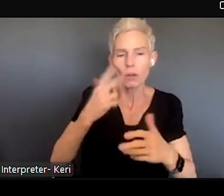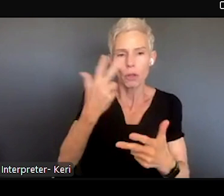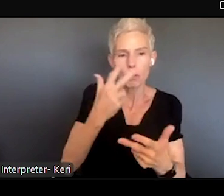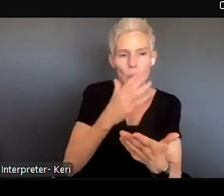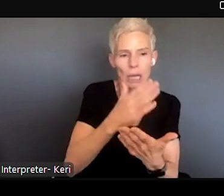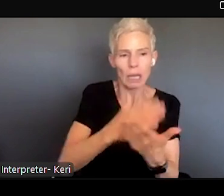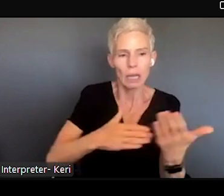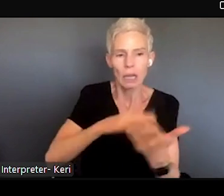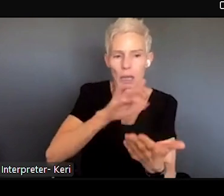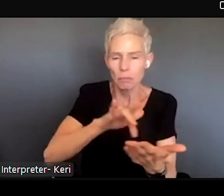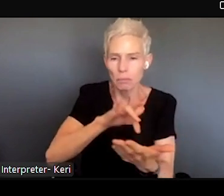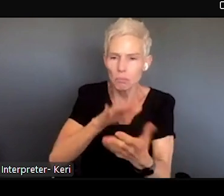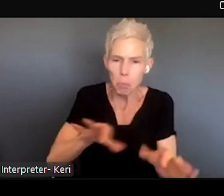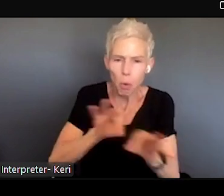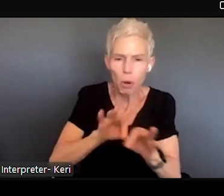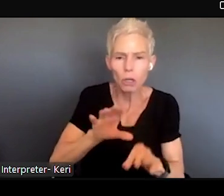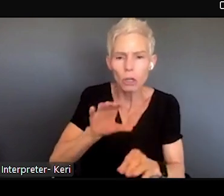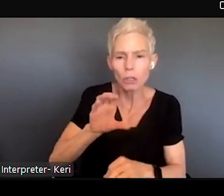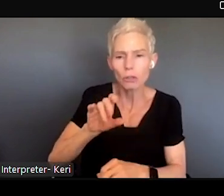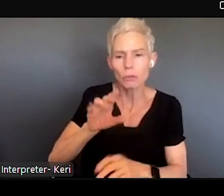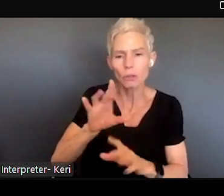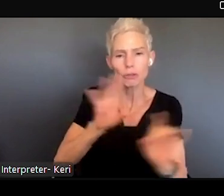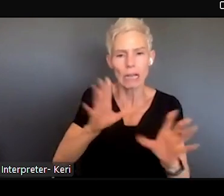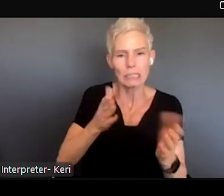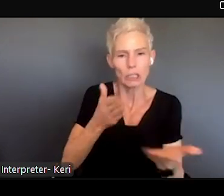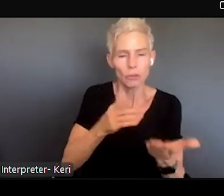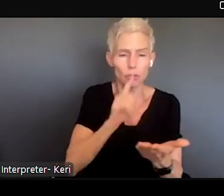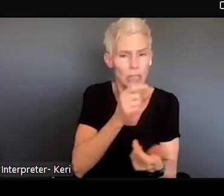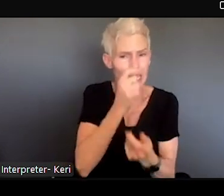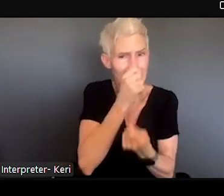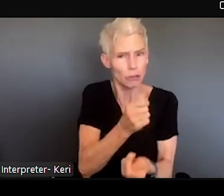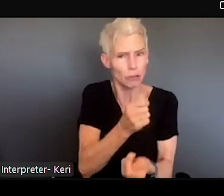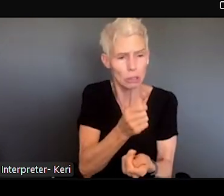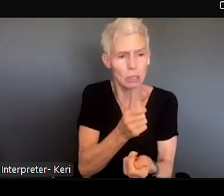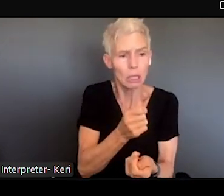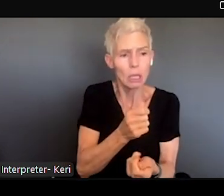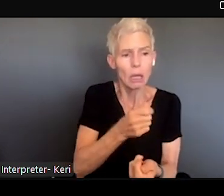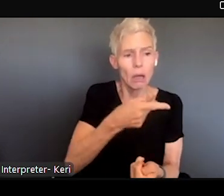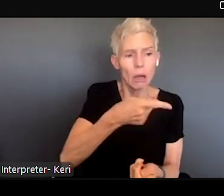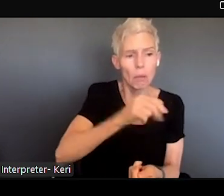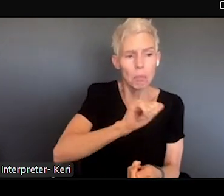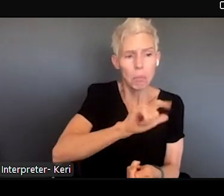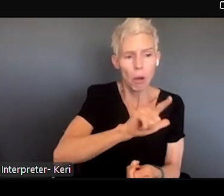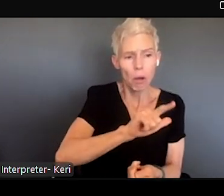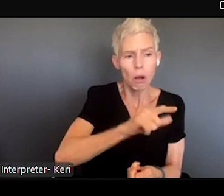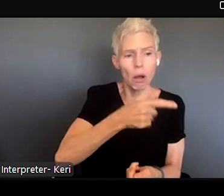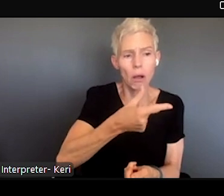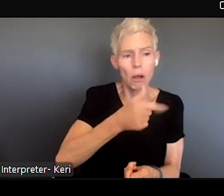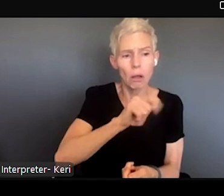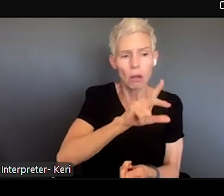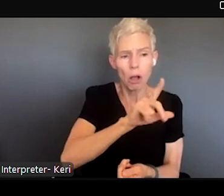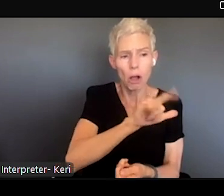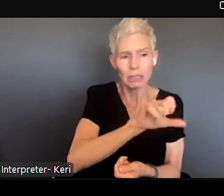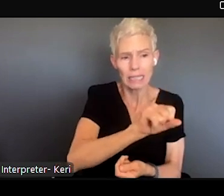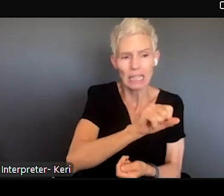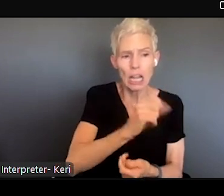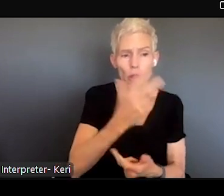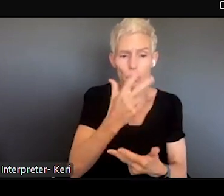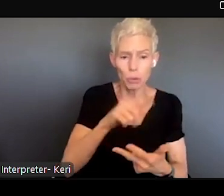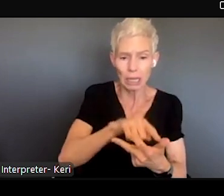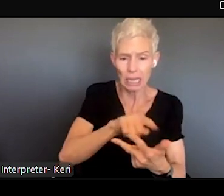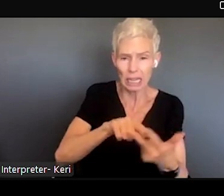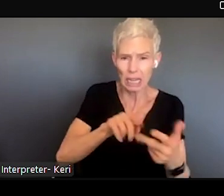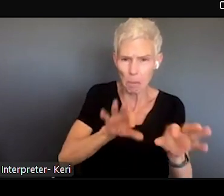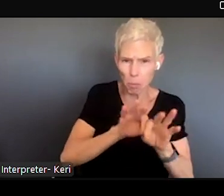core crisis services. Now, this is very interesting because Paul Galdis, the 3 core crisis services